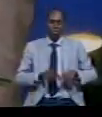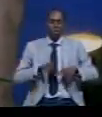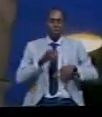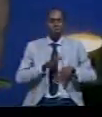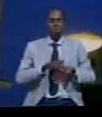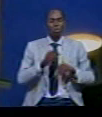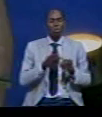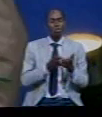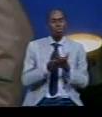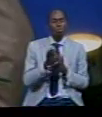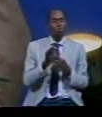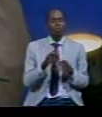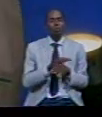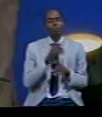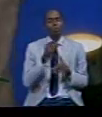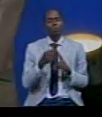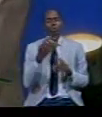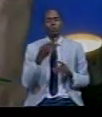the Word of God.